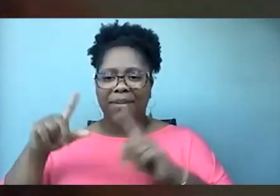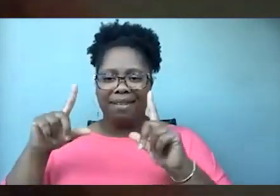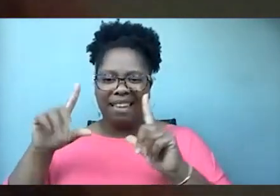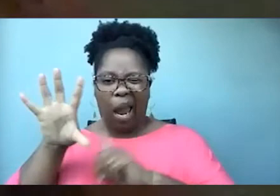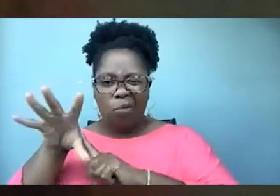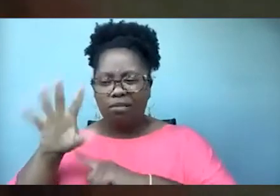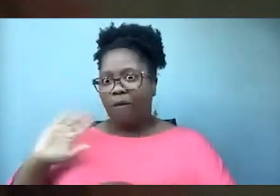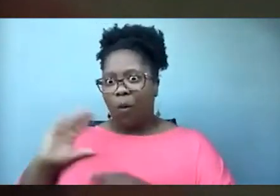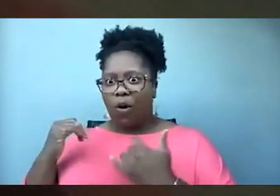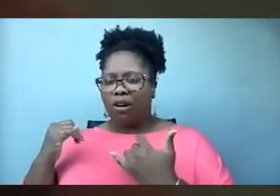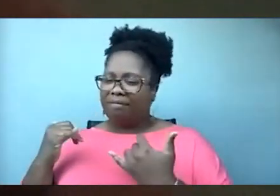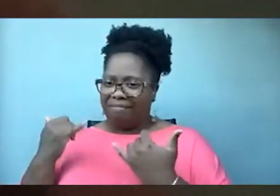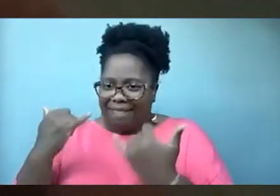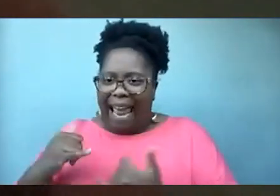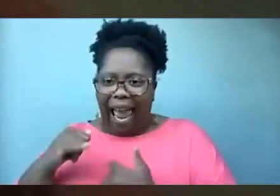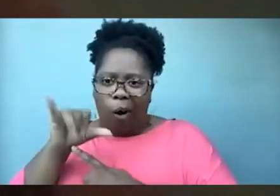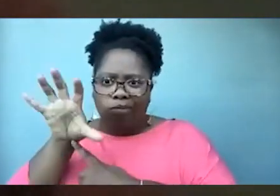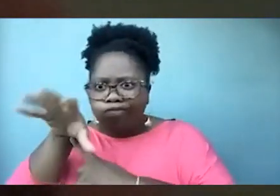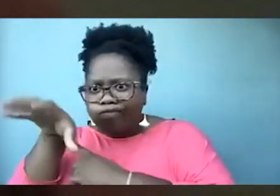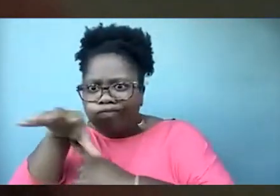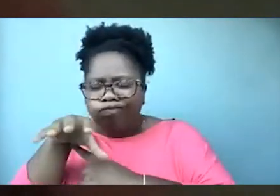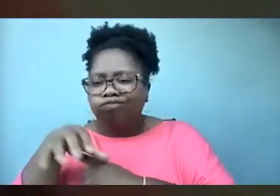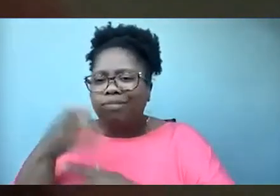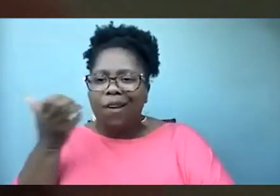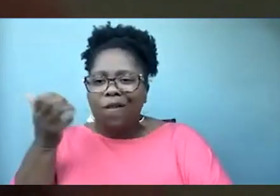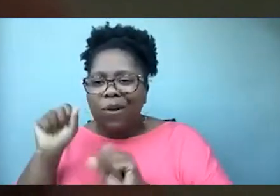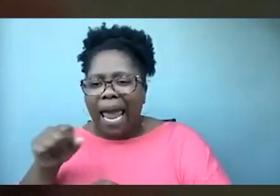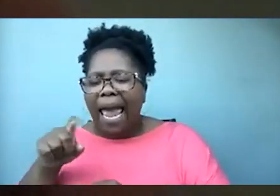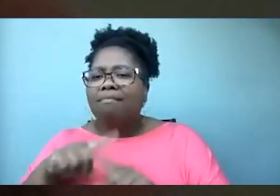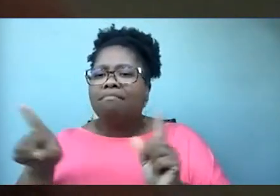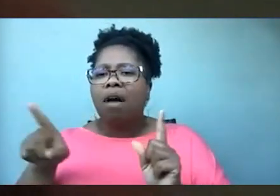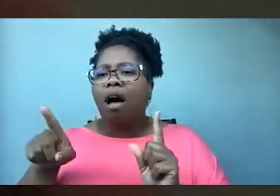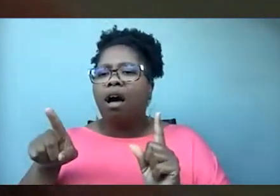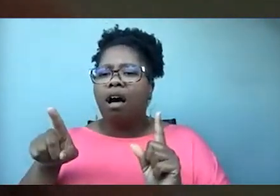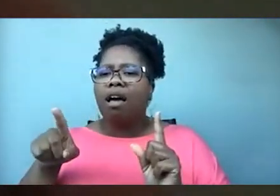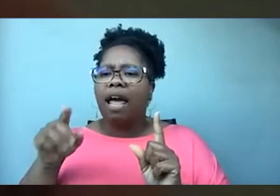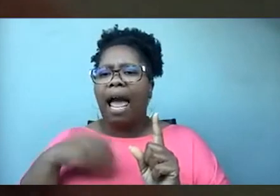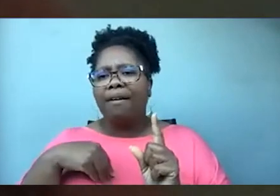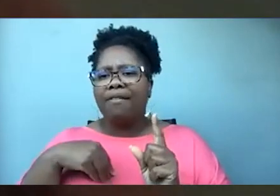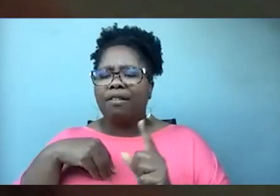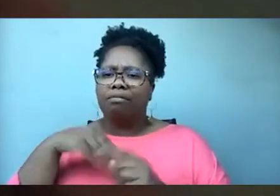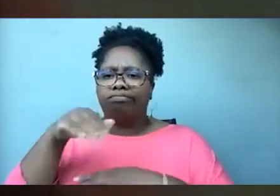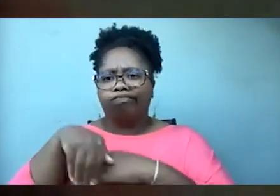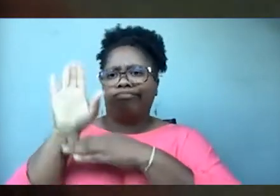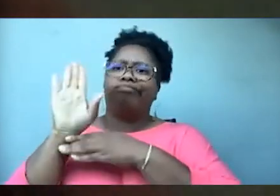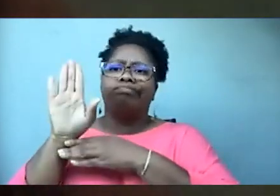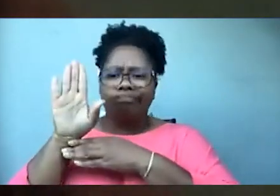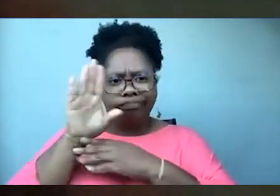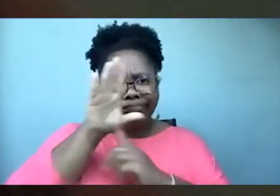we had provided to the various groups and organizations and individuals we were working with, and asked them to